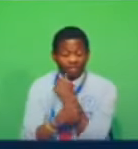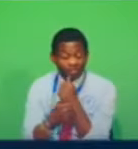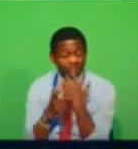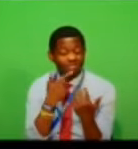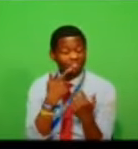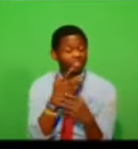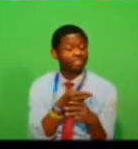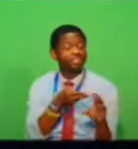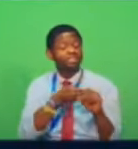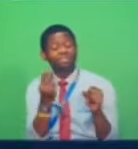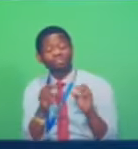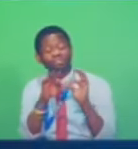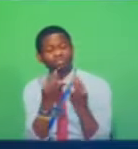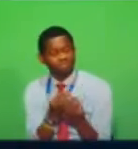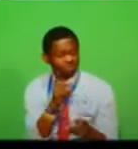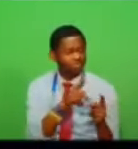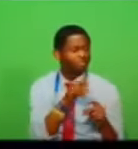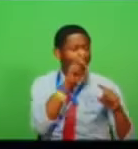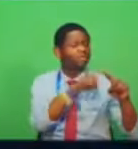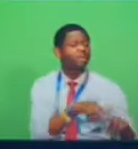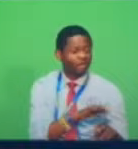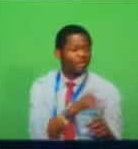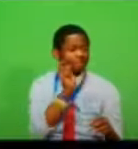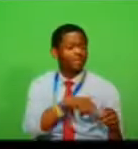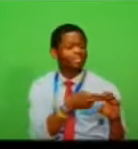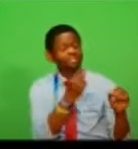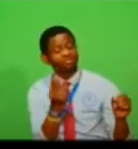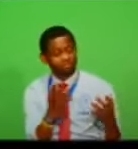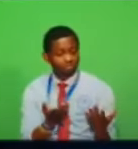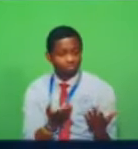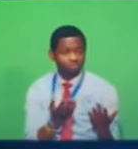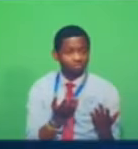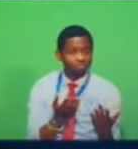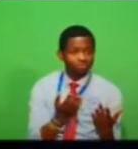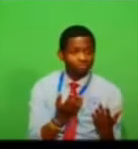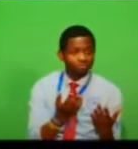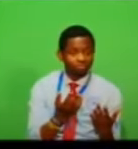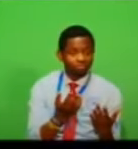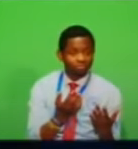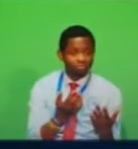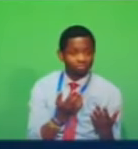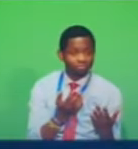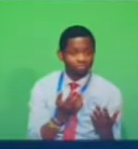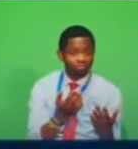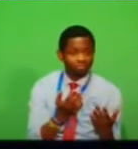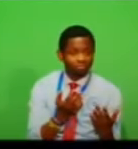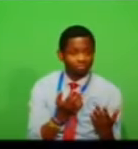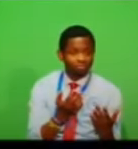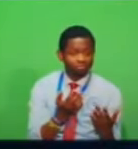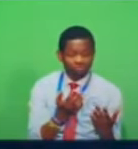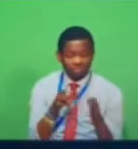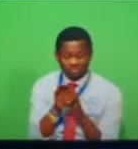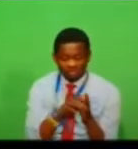oh, you just leave the family and go. And then when you come down to 4, the Bible says that he left and Lot went along with him.